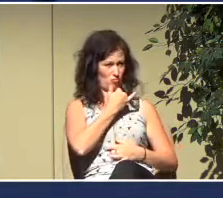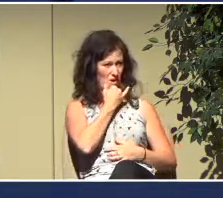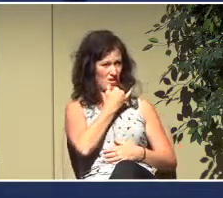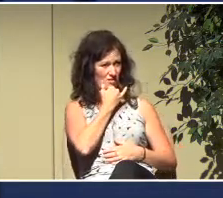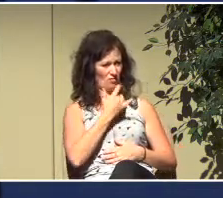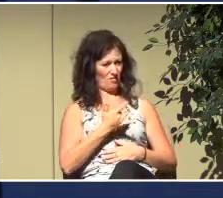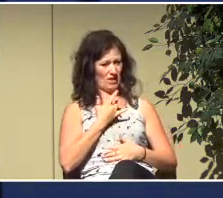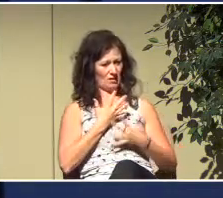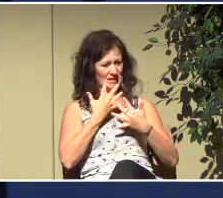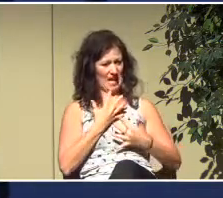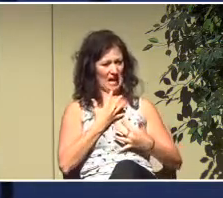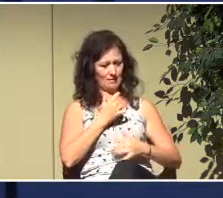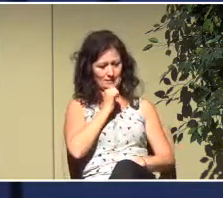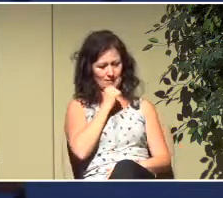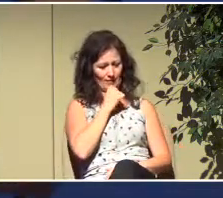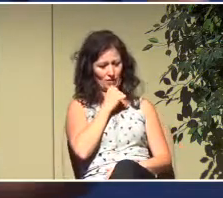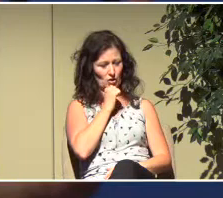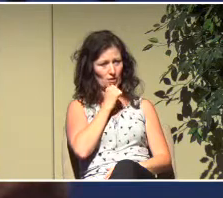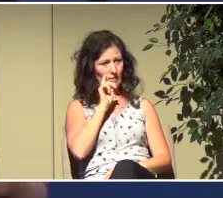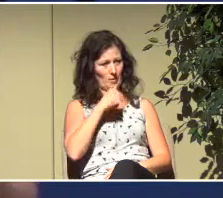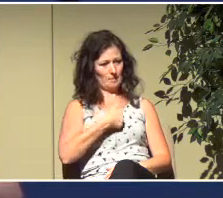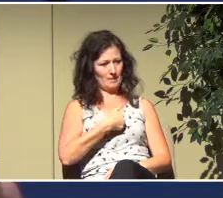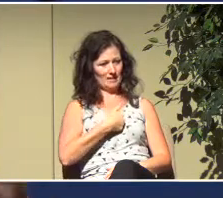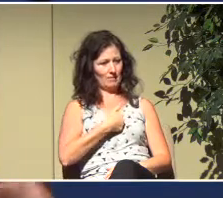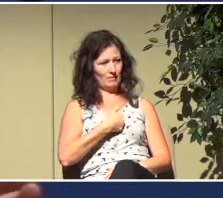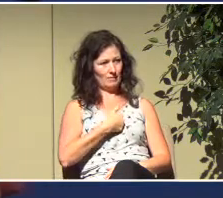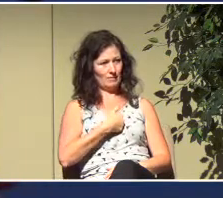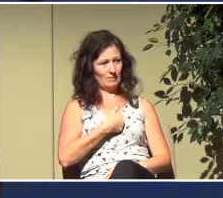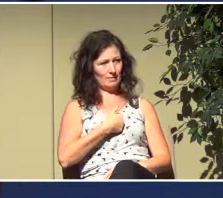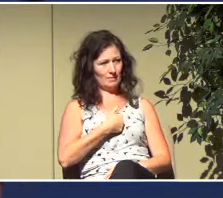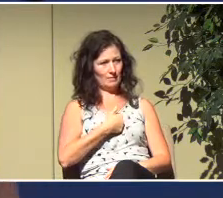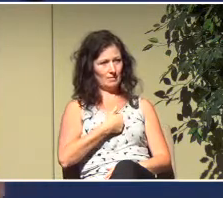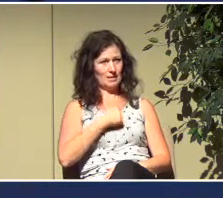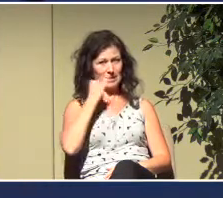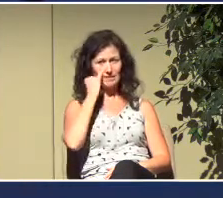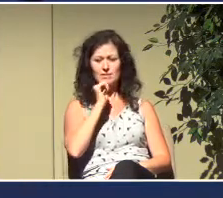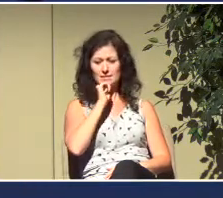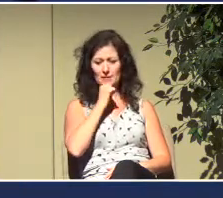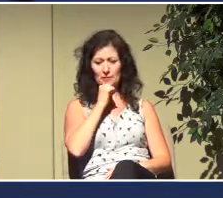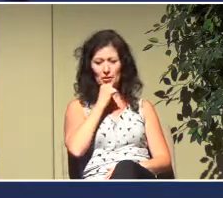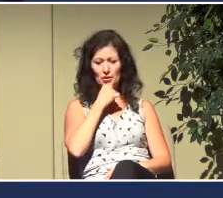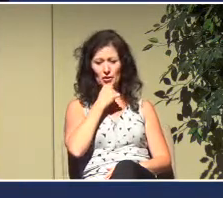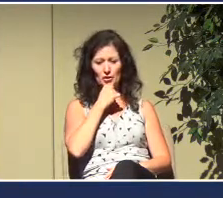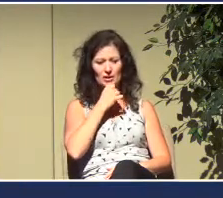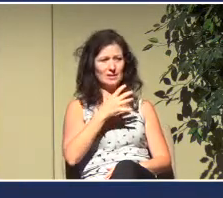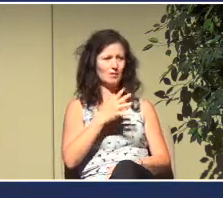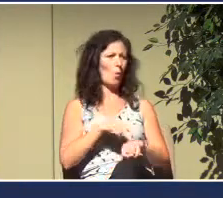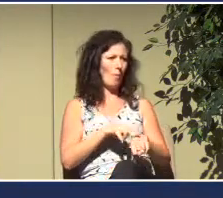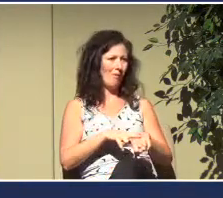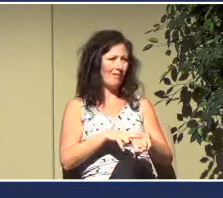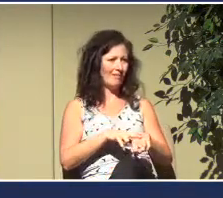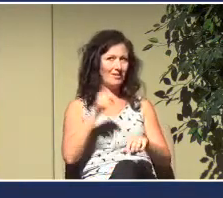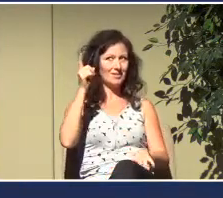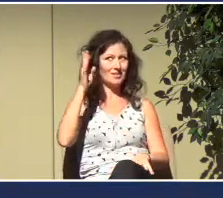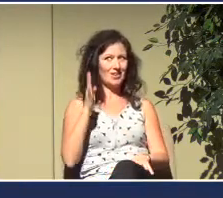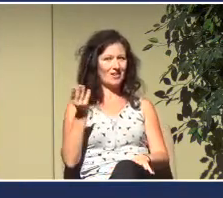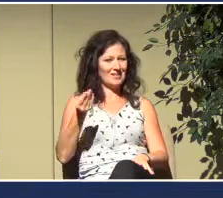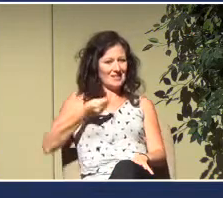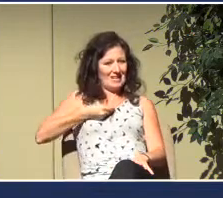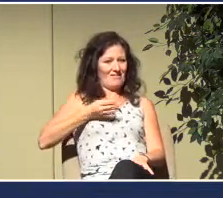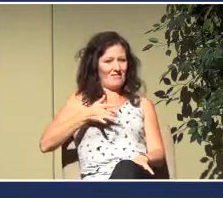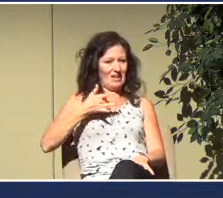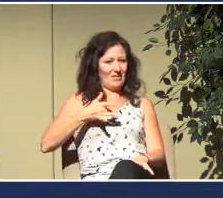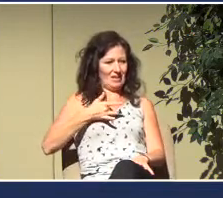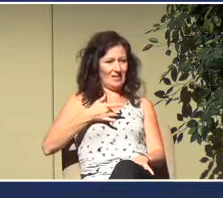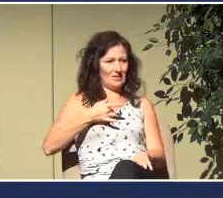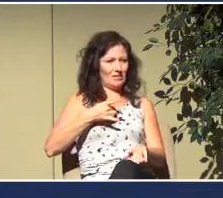like, is it, when you're suffering, is it wrong to feel your pain? No. If you're suffering, pay attention, right? God gave us feelings for a reason.